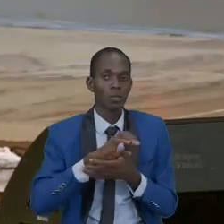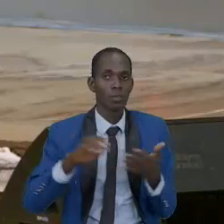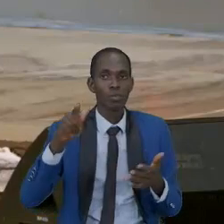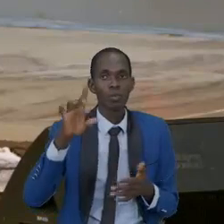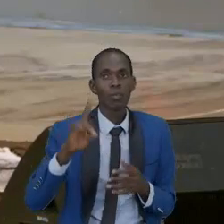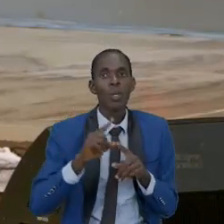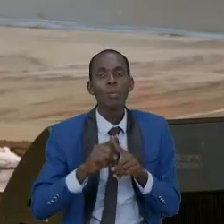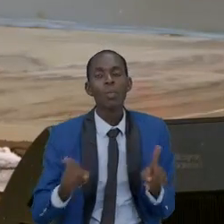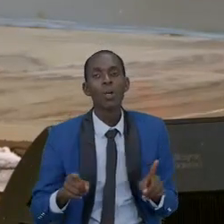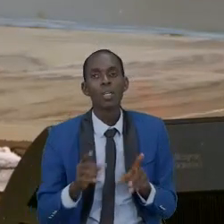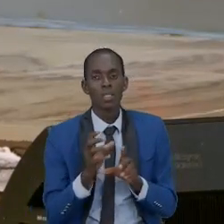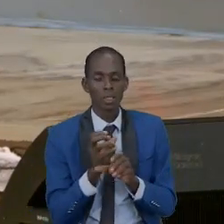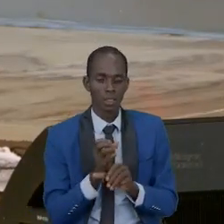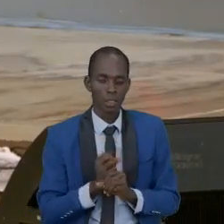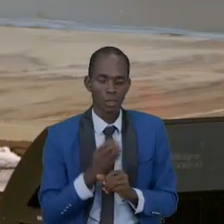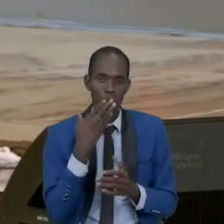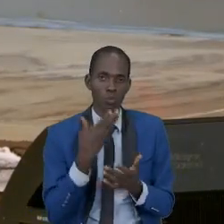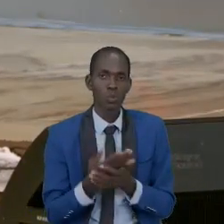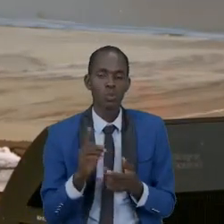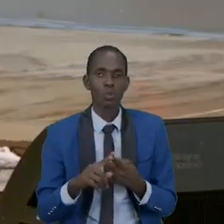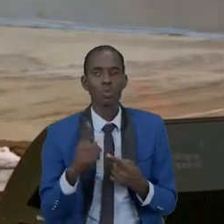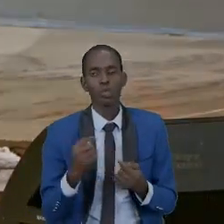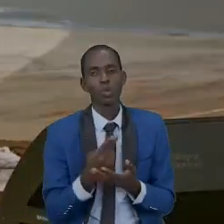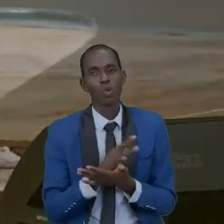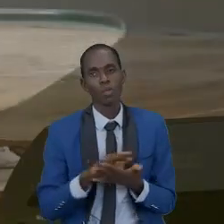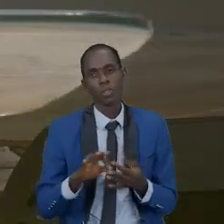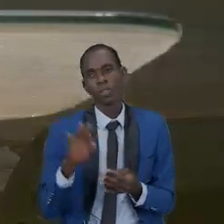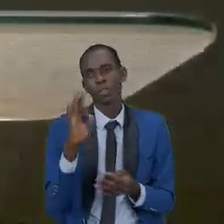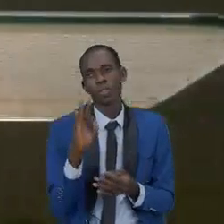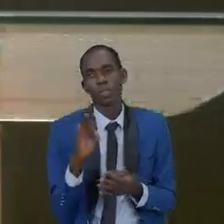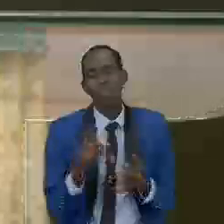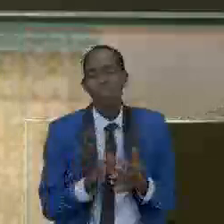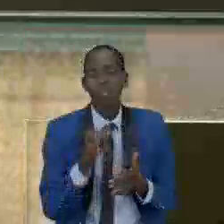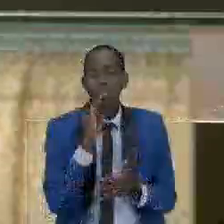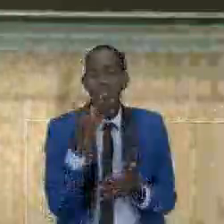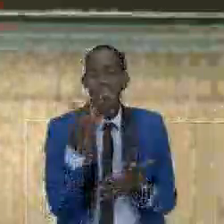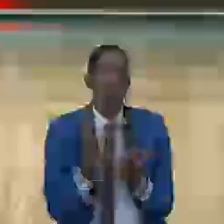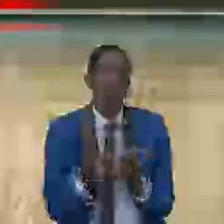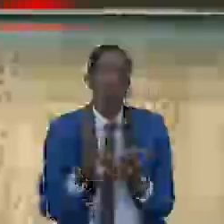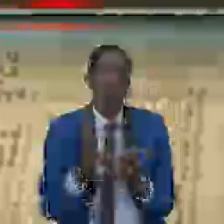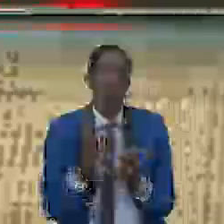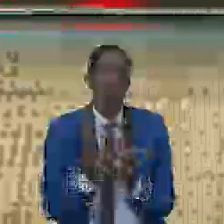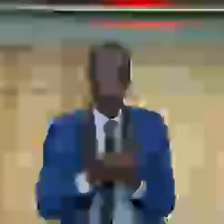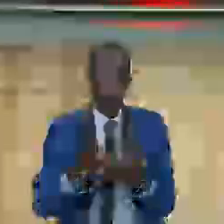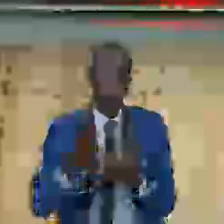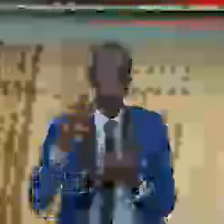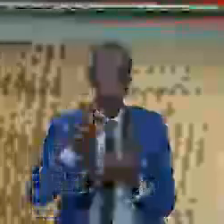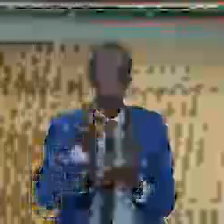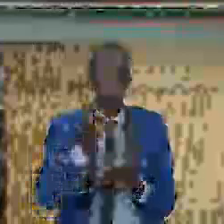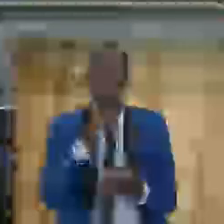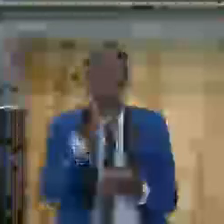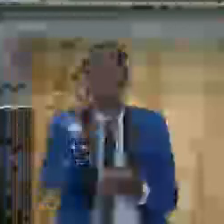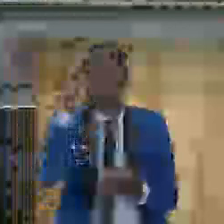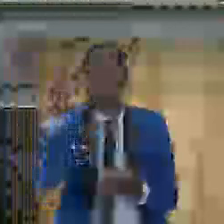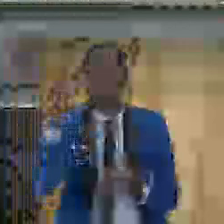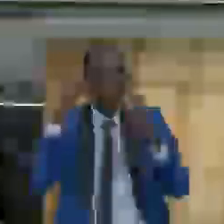good to the Holy Ghost. It seemed good to the Holy Ghost. It's not because of Moses now. It's